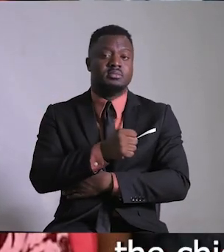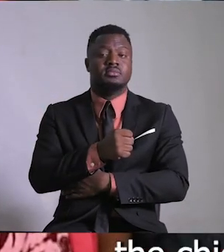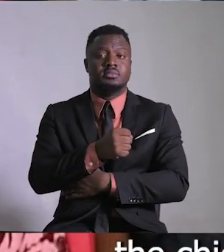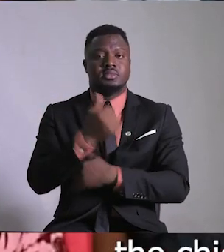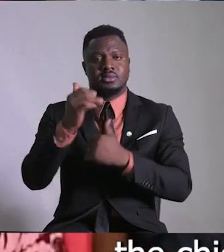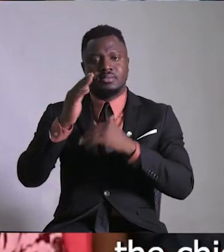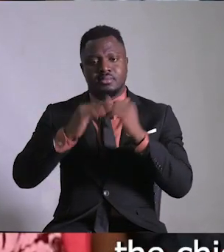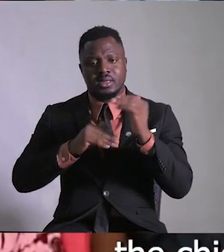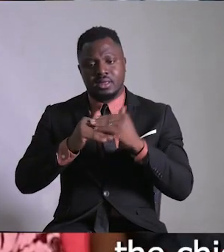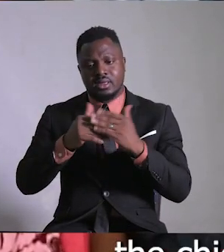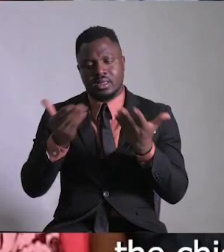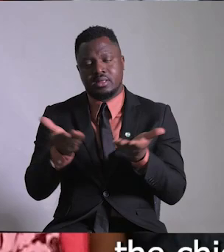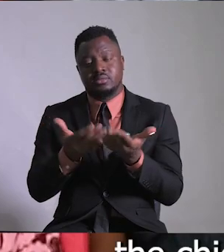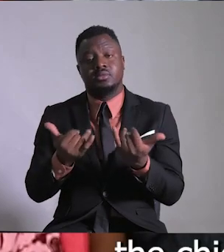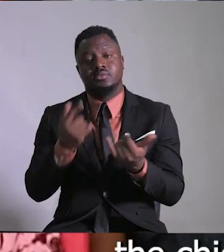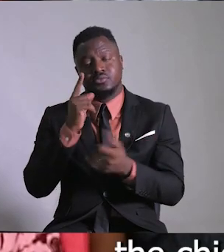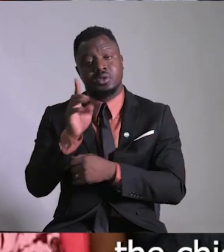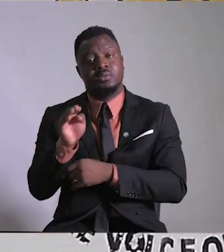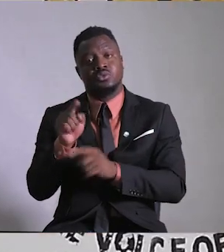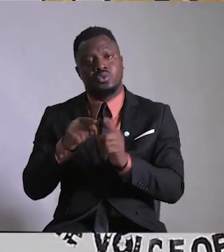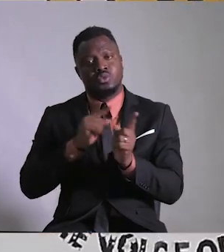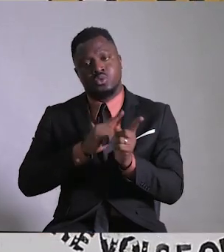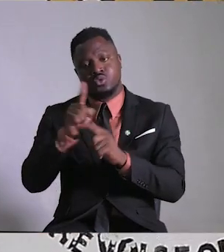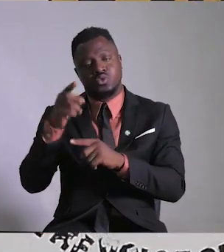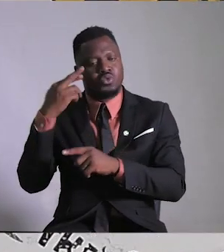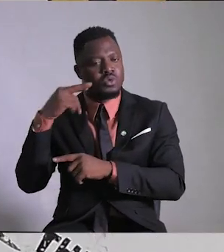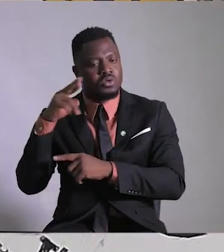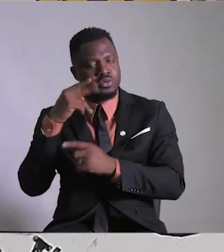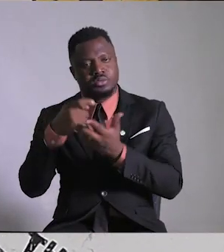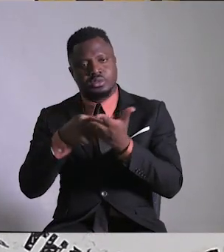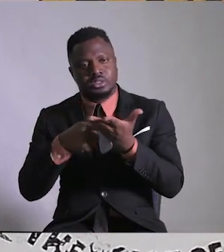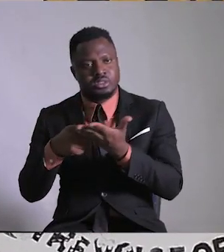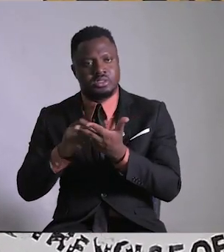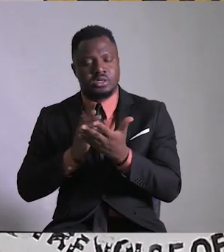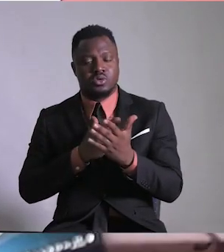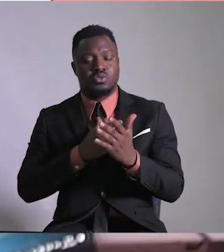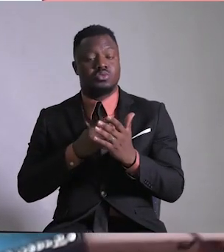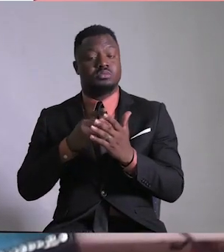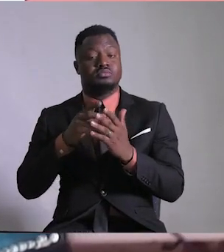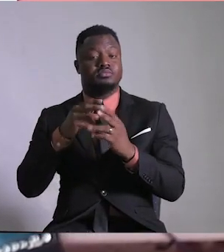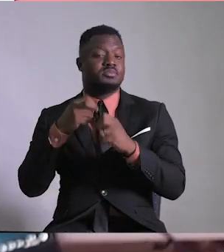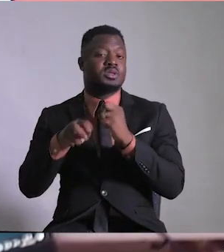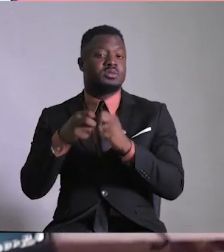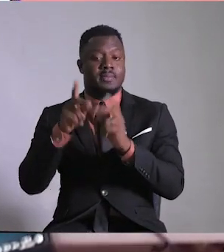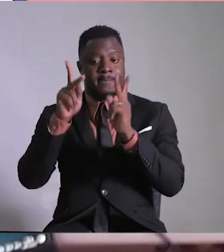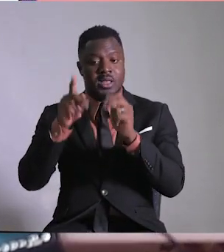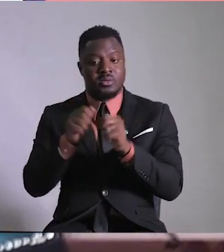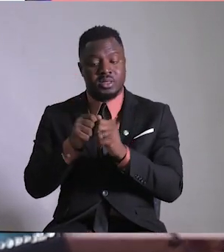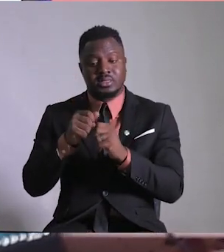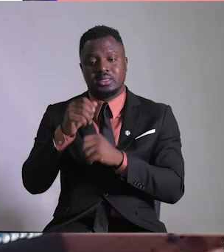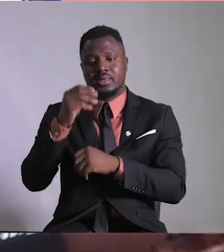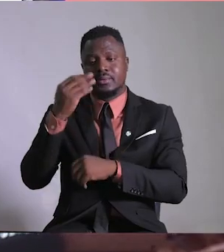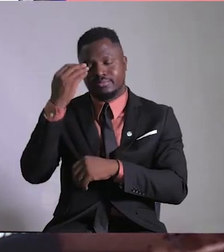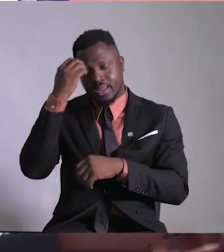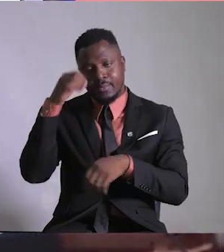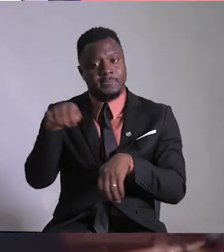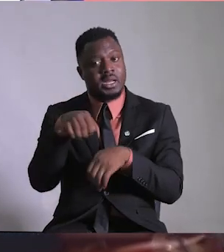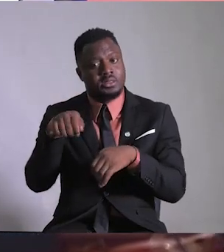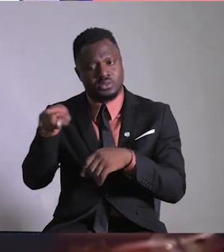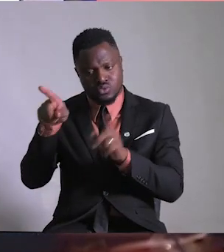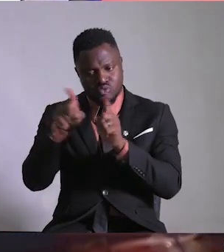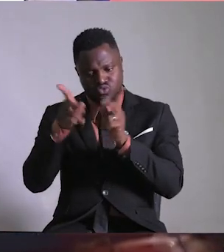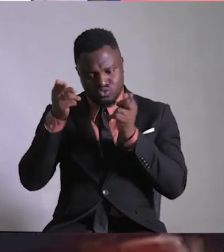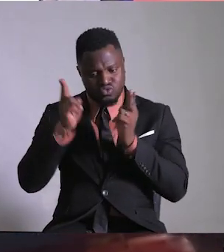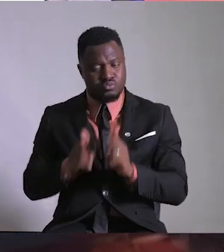Hence, they should put an end to that act. So we went to radio to discuss about the fact that persons with epilepsy